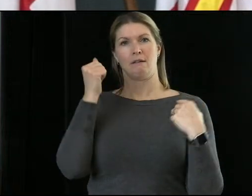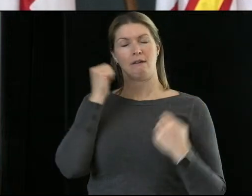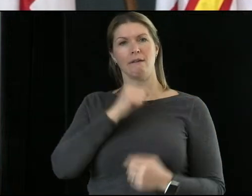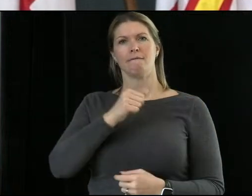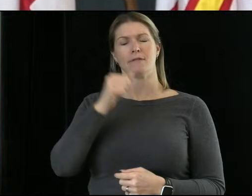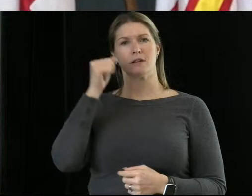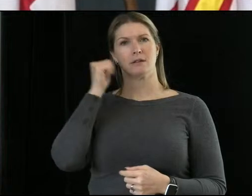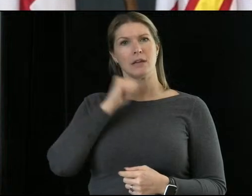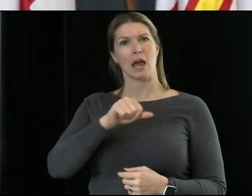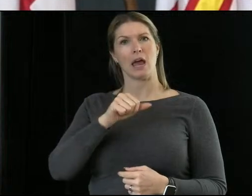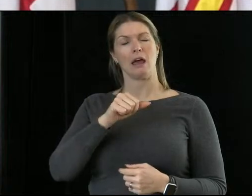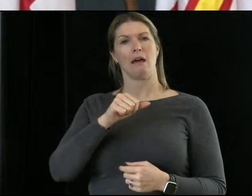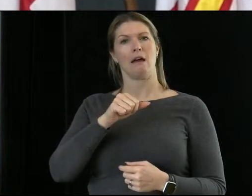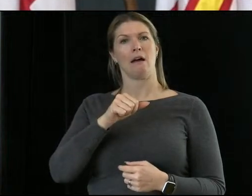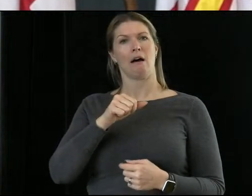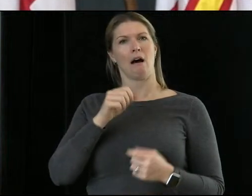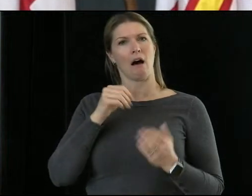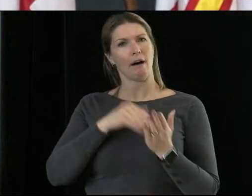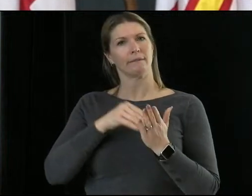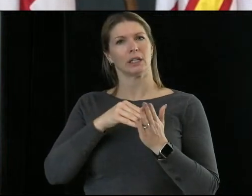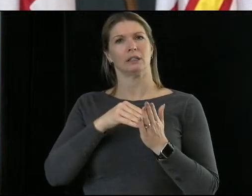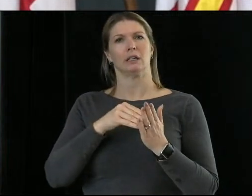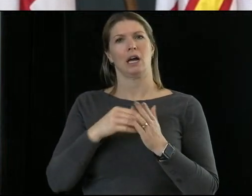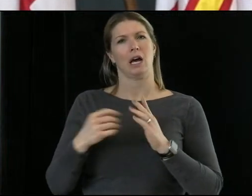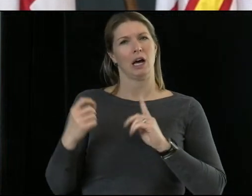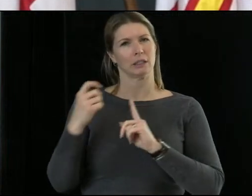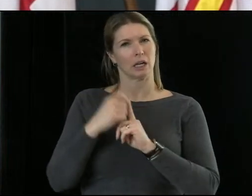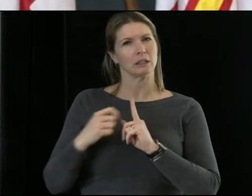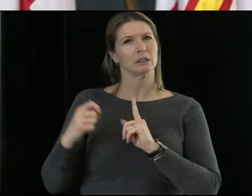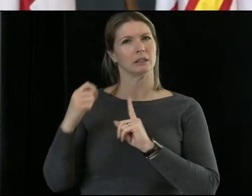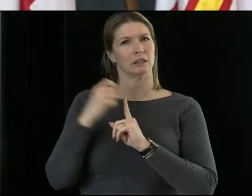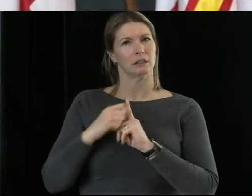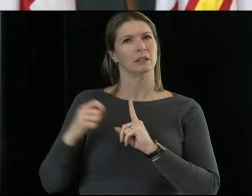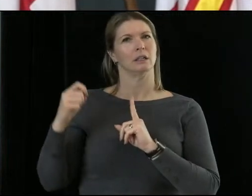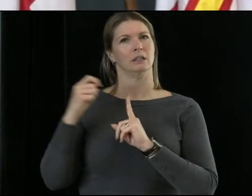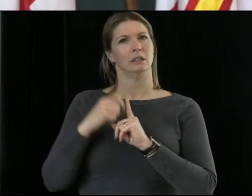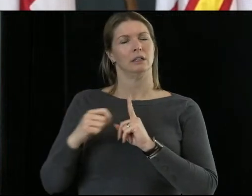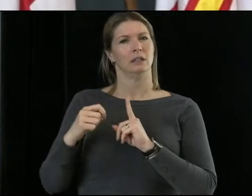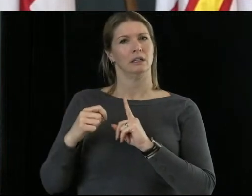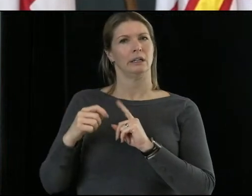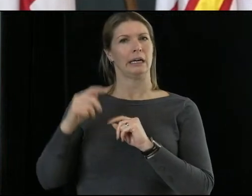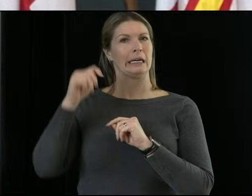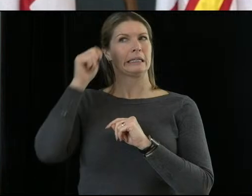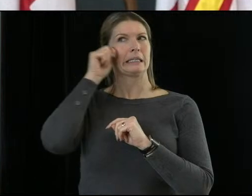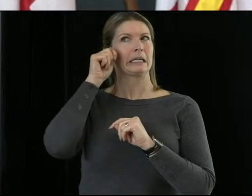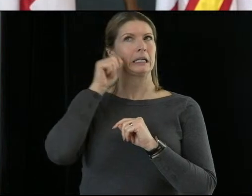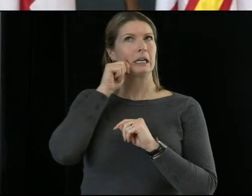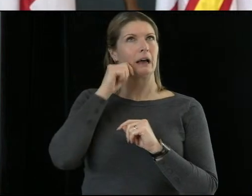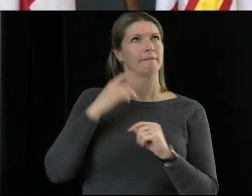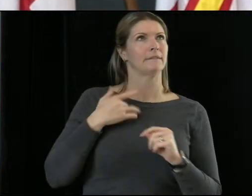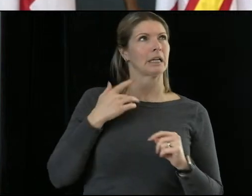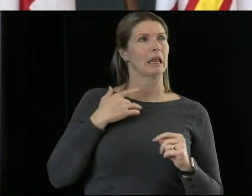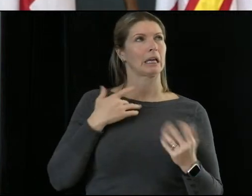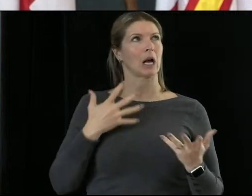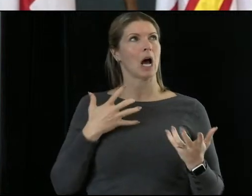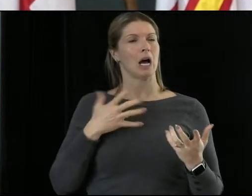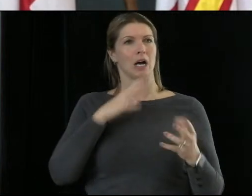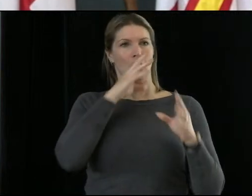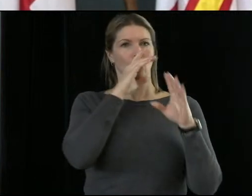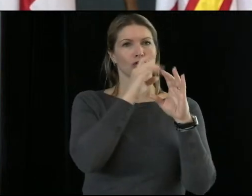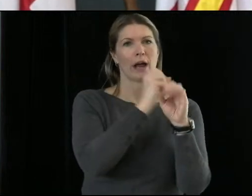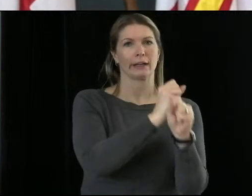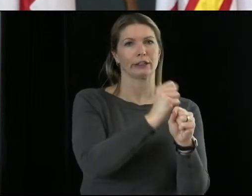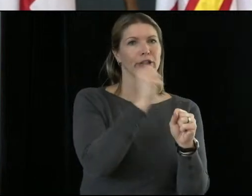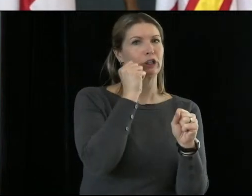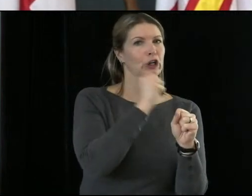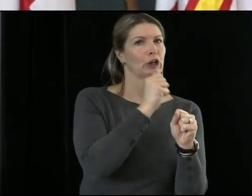I endured relentless attacks. As a teenager with feelings for girls, I felt restricted because I didn't fit the mold